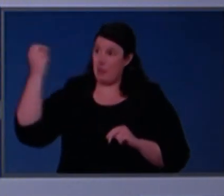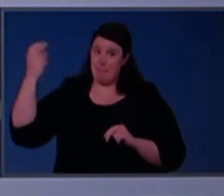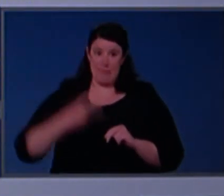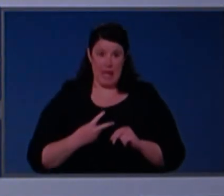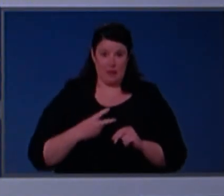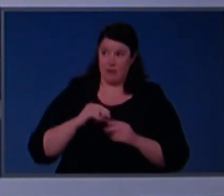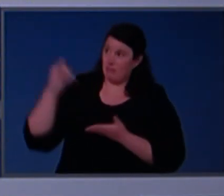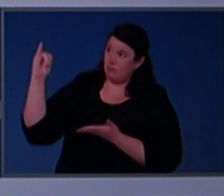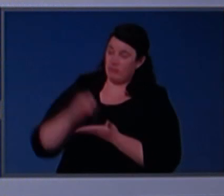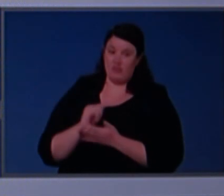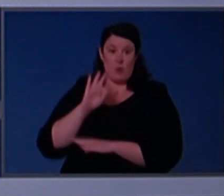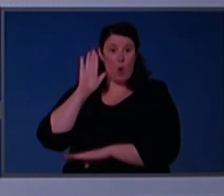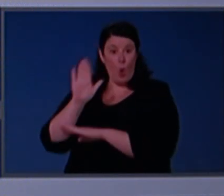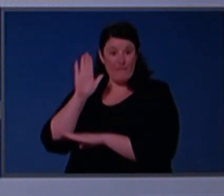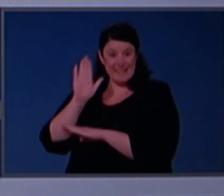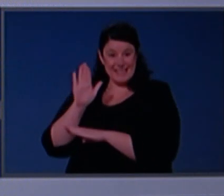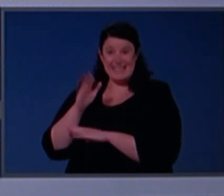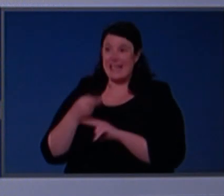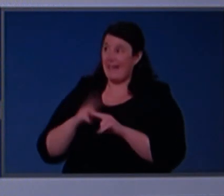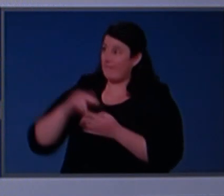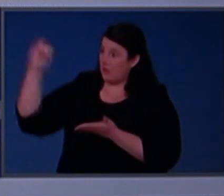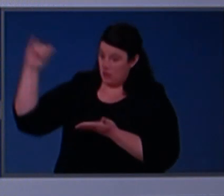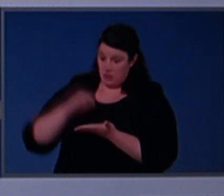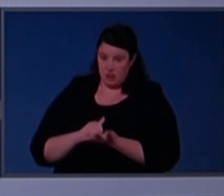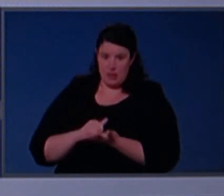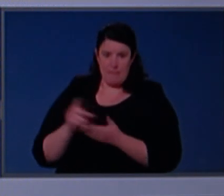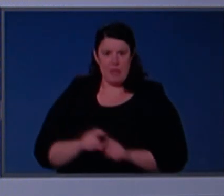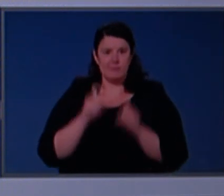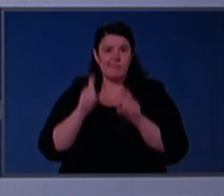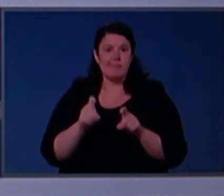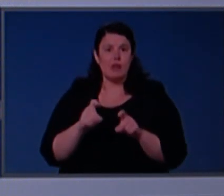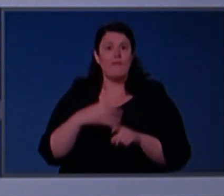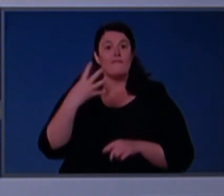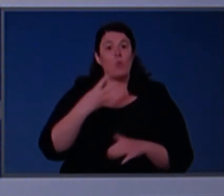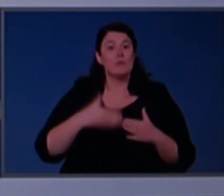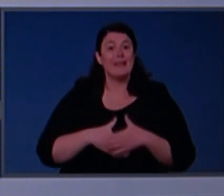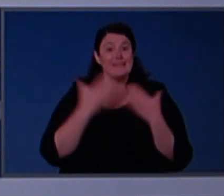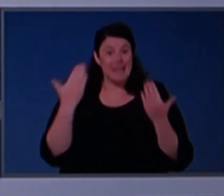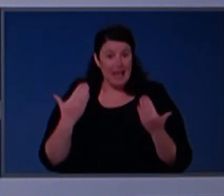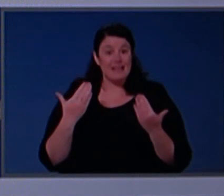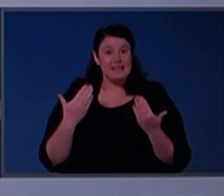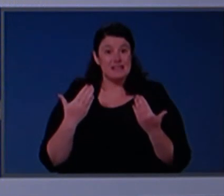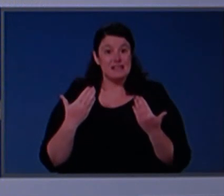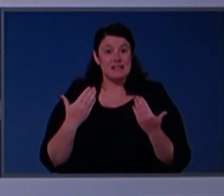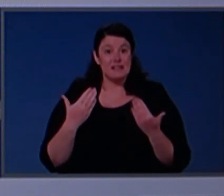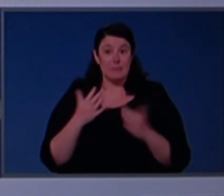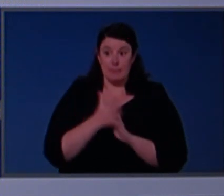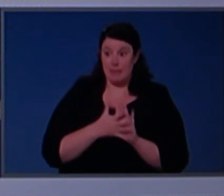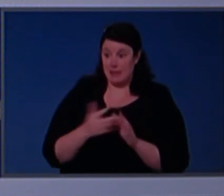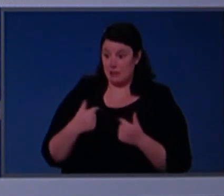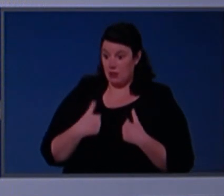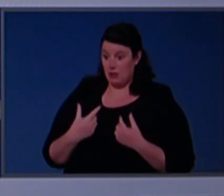quarantining formally every return traveller, the opportunity for a return traveller to